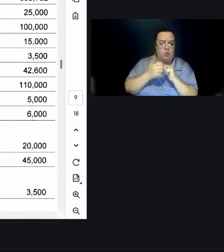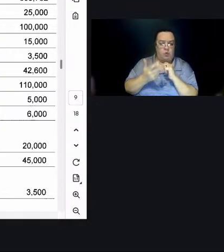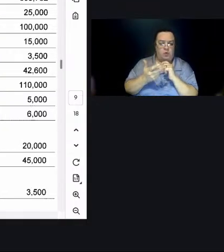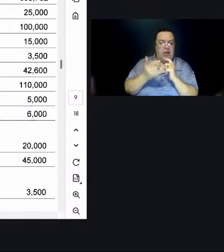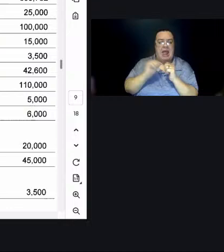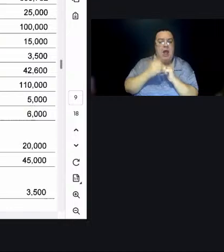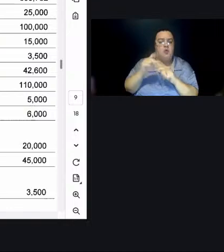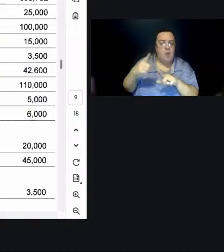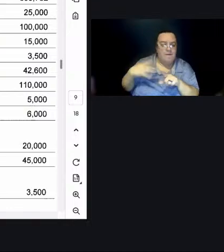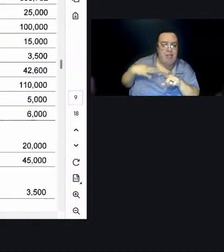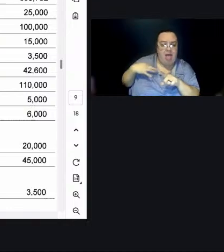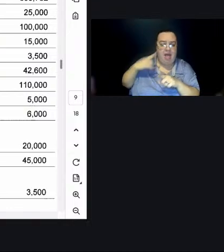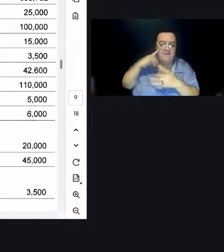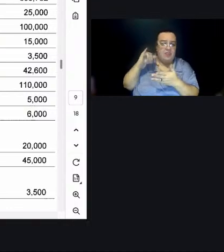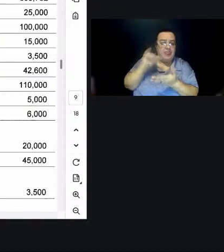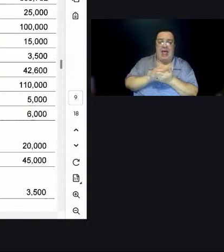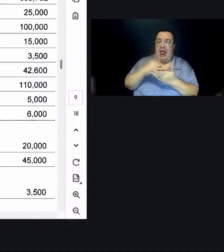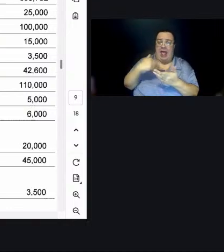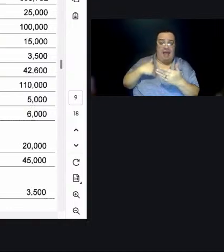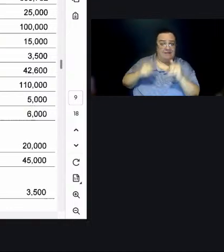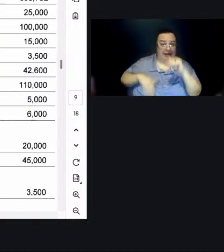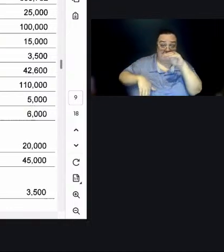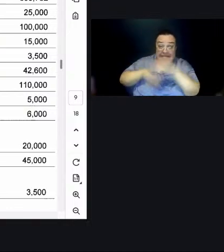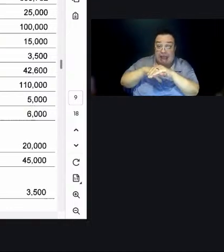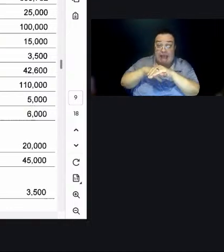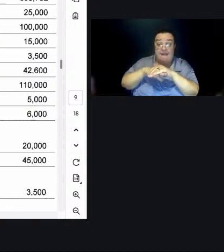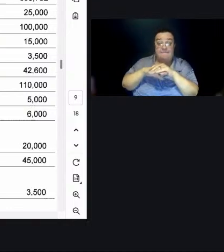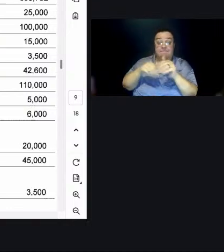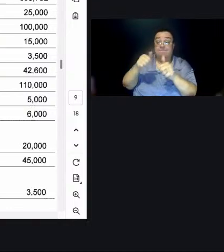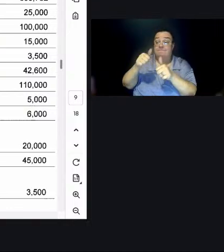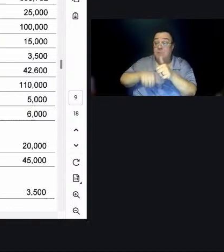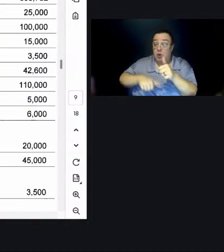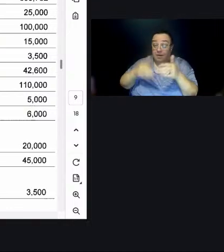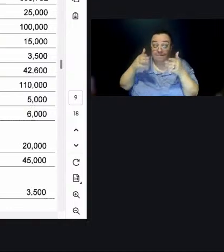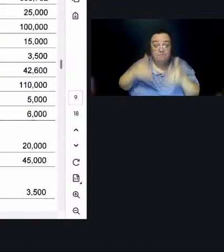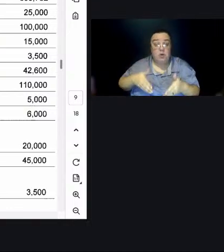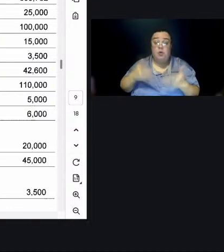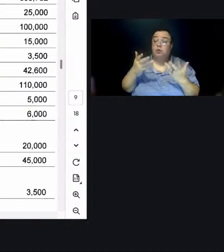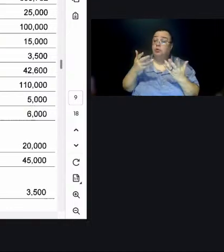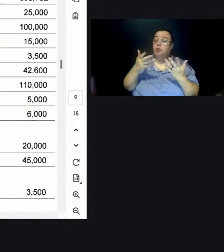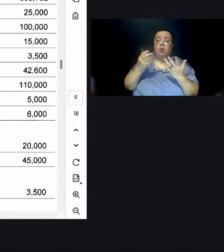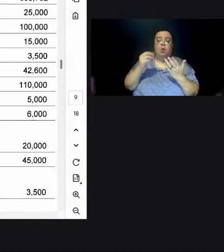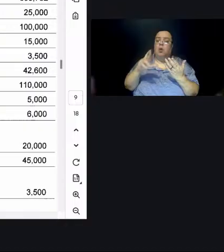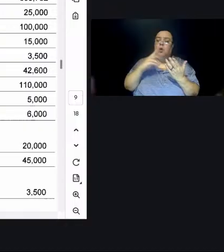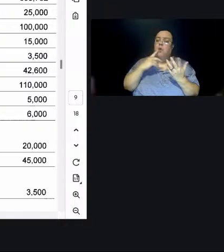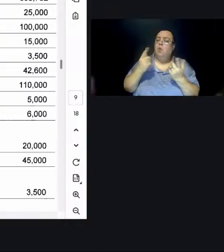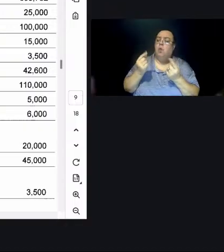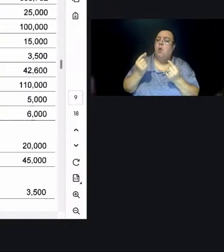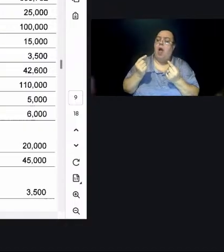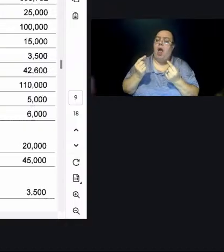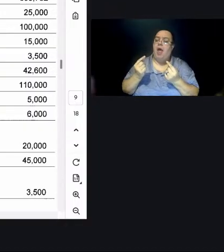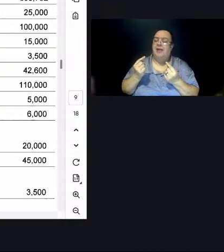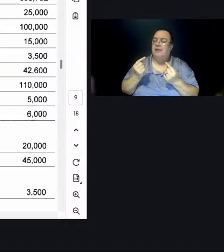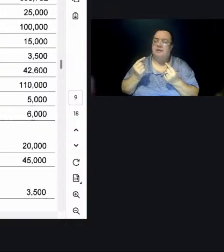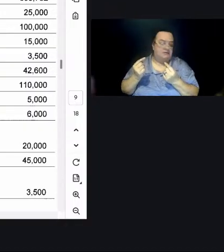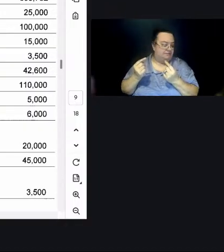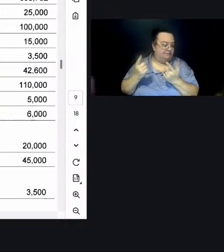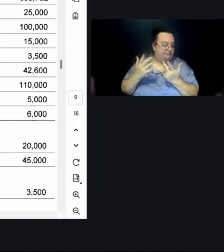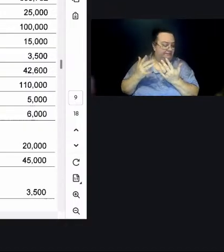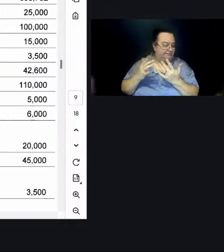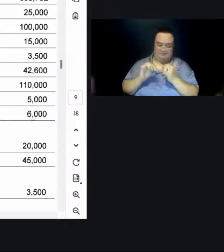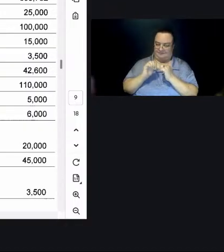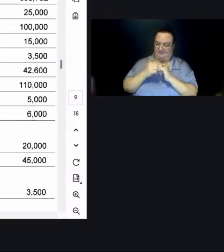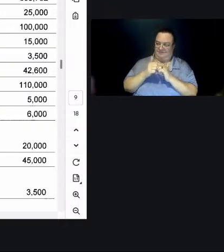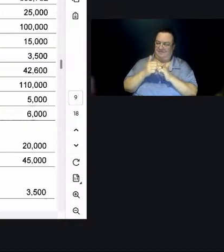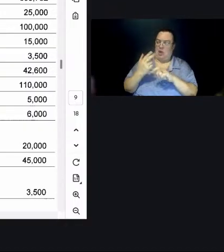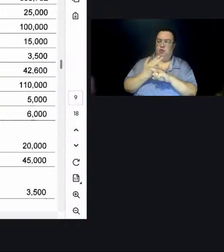apply for it? Is there a cap per person, or, you know, how does it get